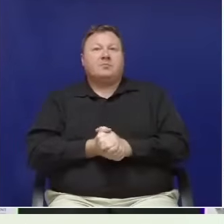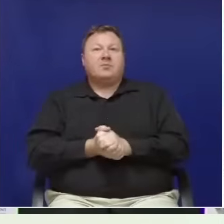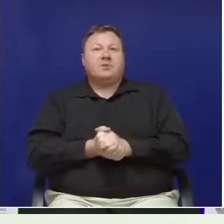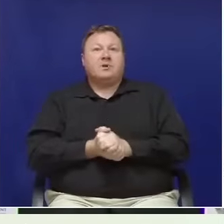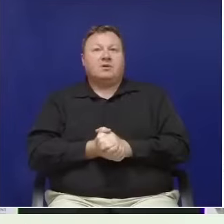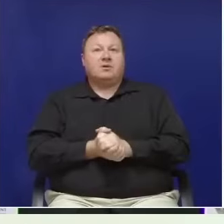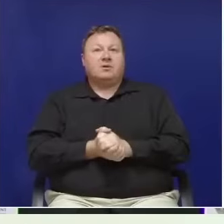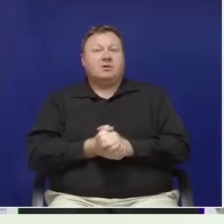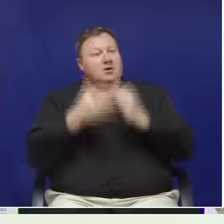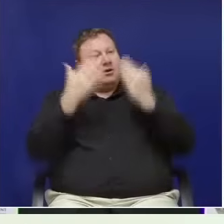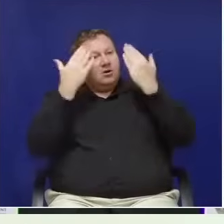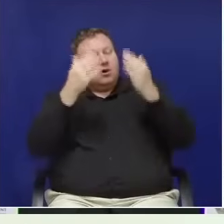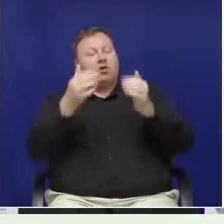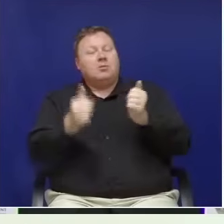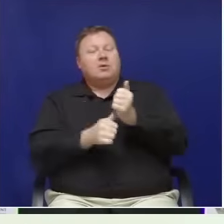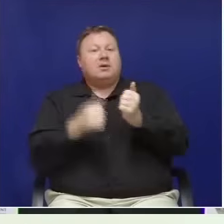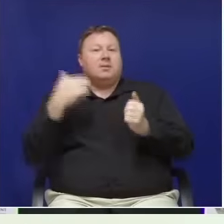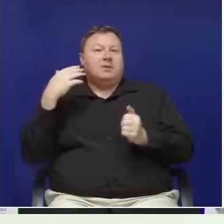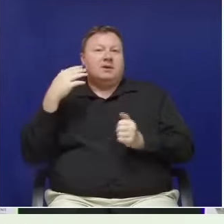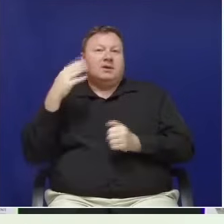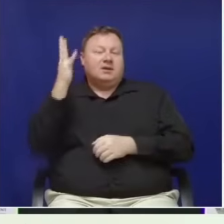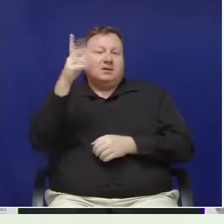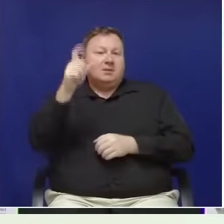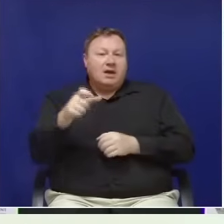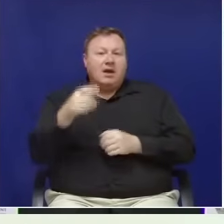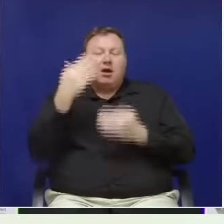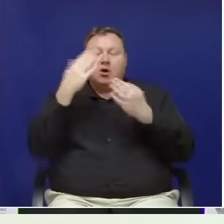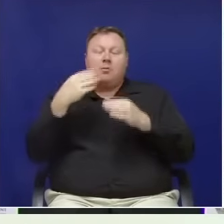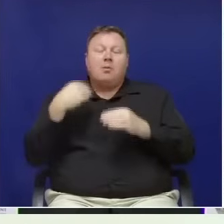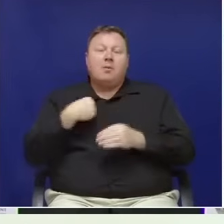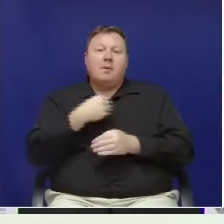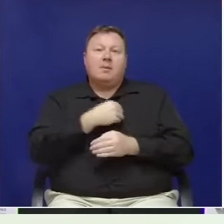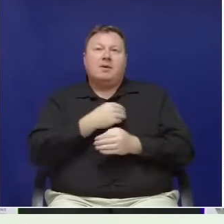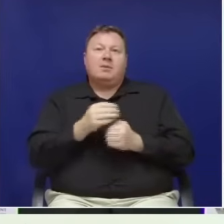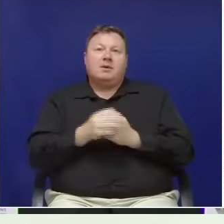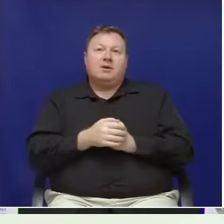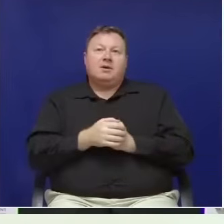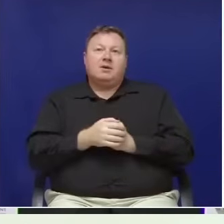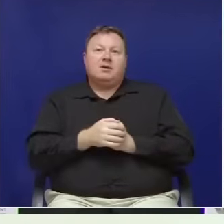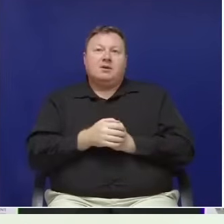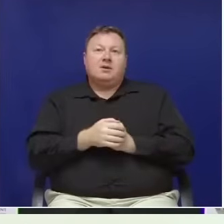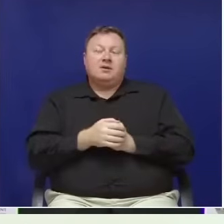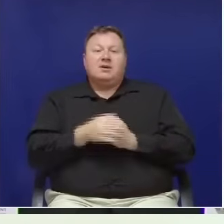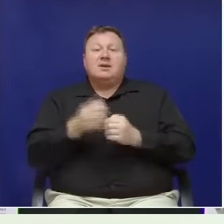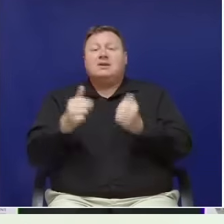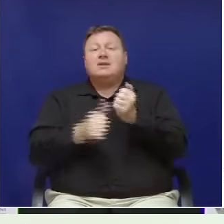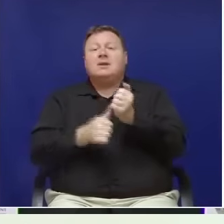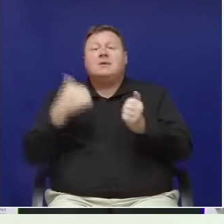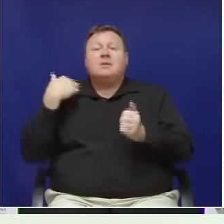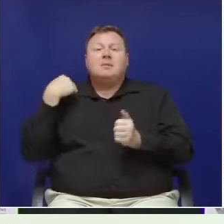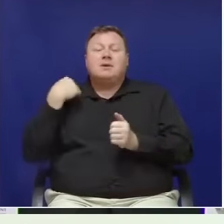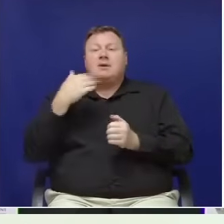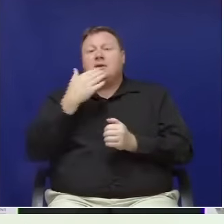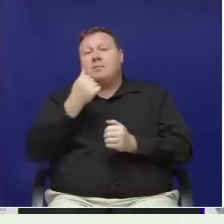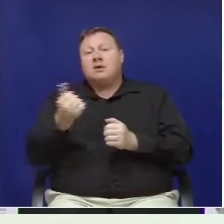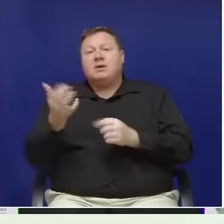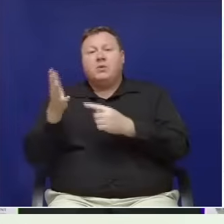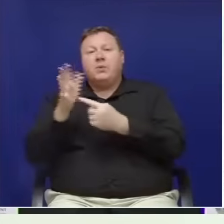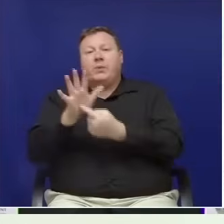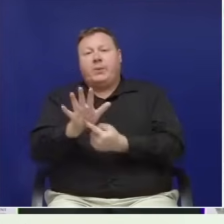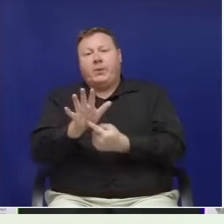Honorable Deputy Speaker, honorable members, can the Honorable Deputy Minister outline the